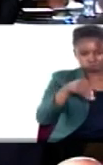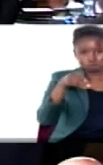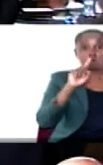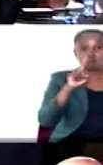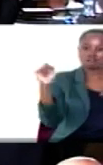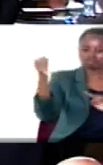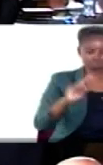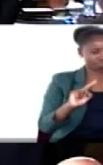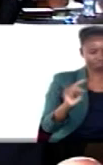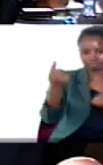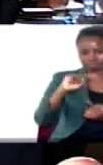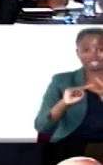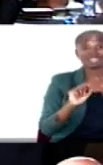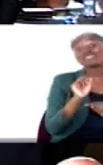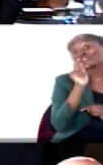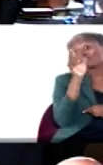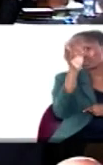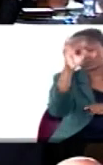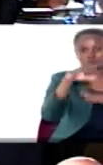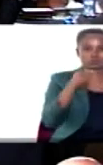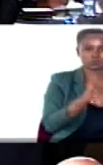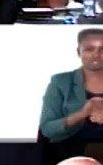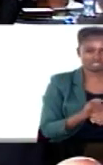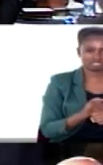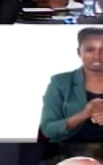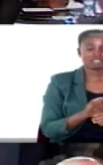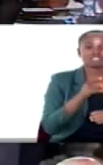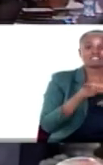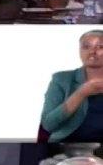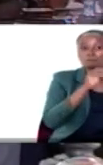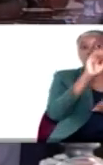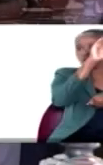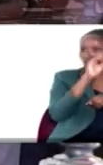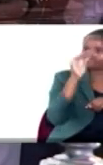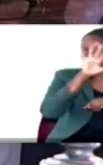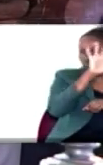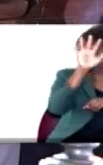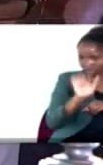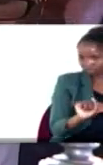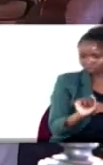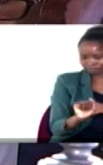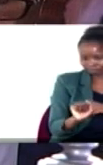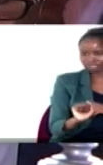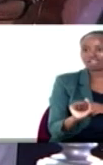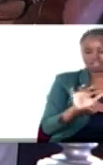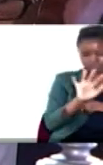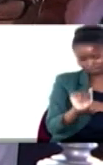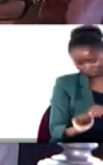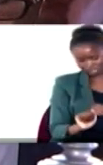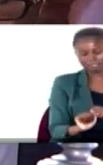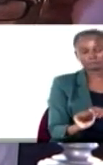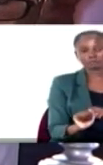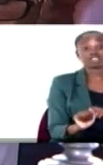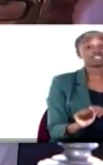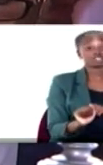few years will be living in sub-Saharan Africa. The second important dominant trend